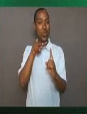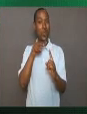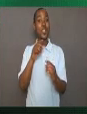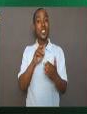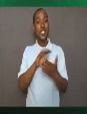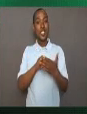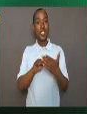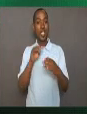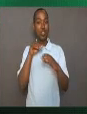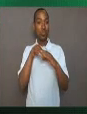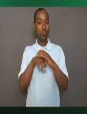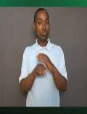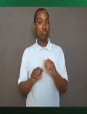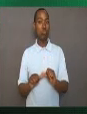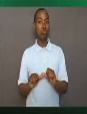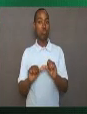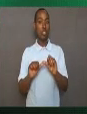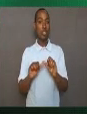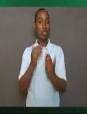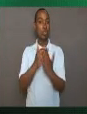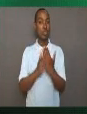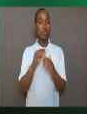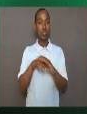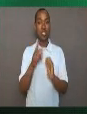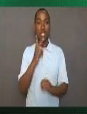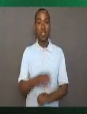studies over the next few lessons.